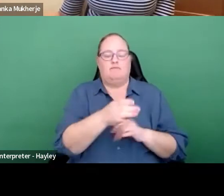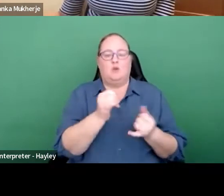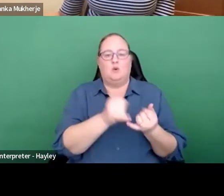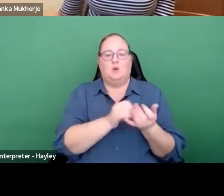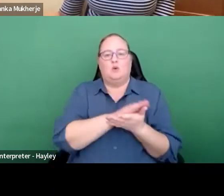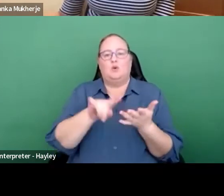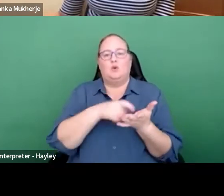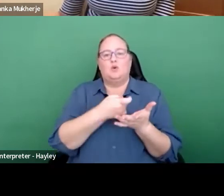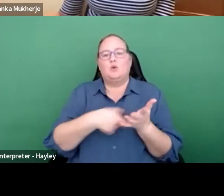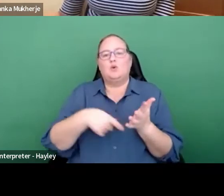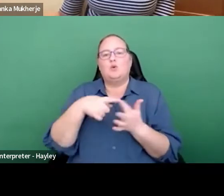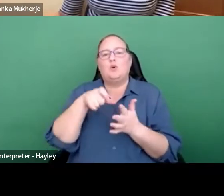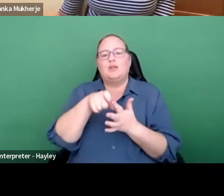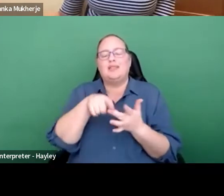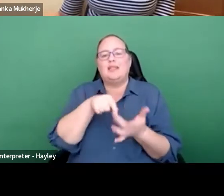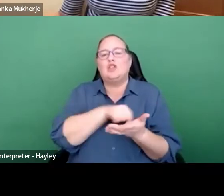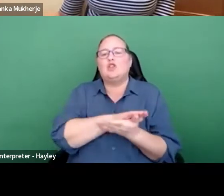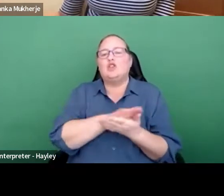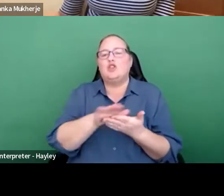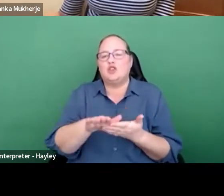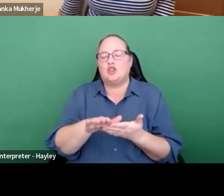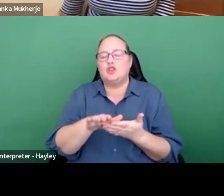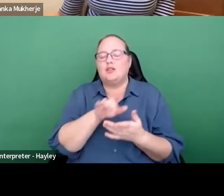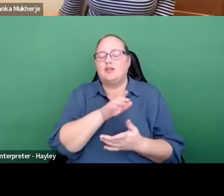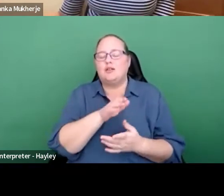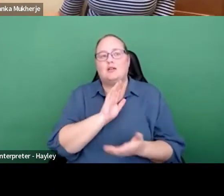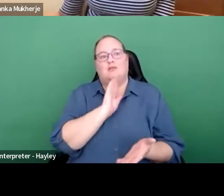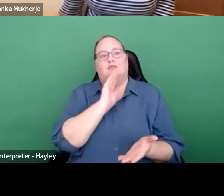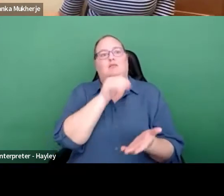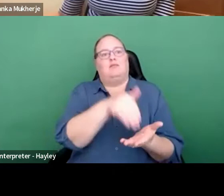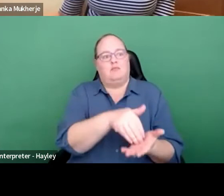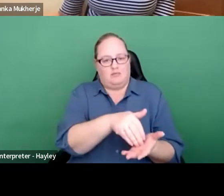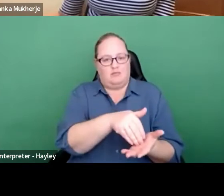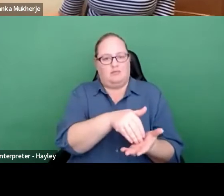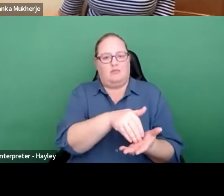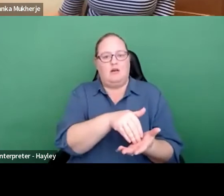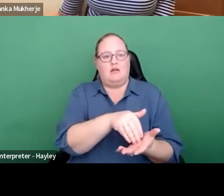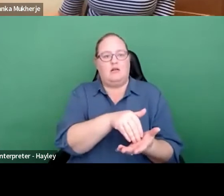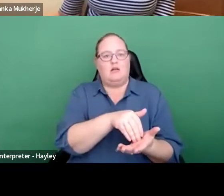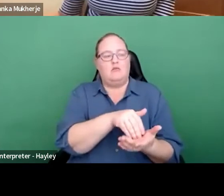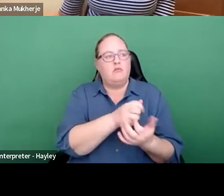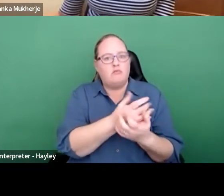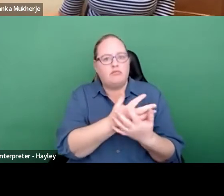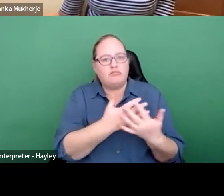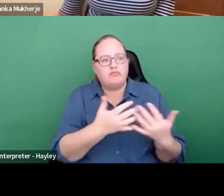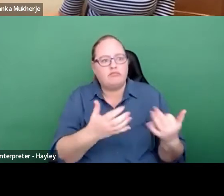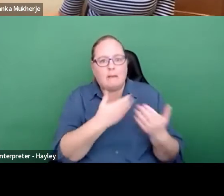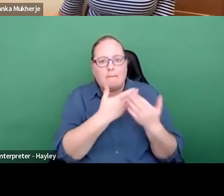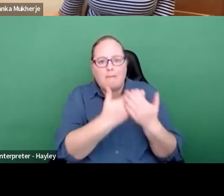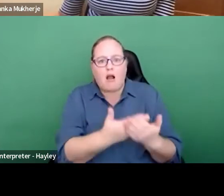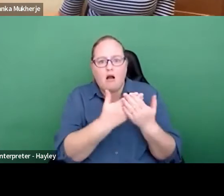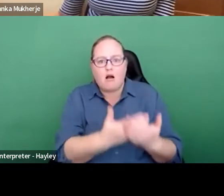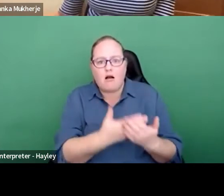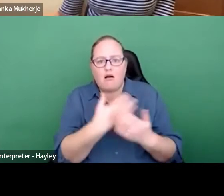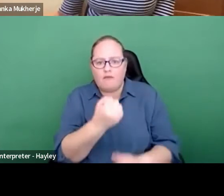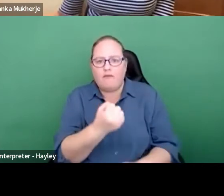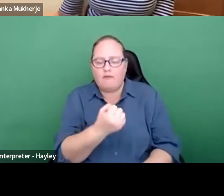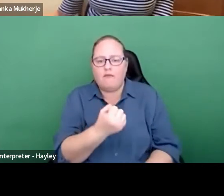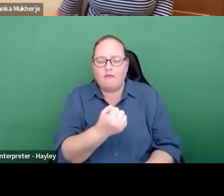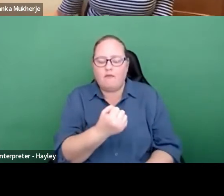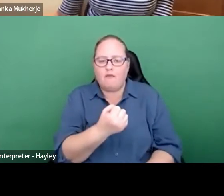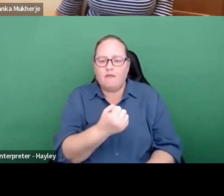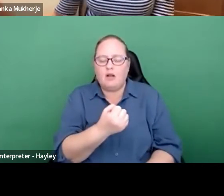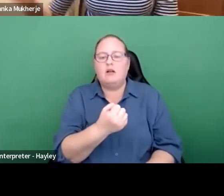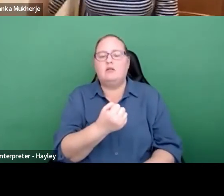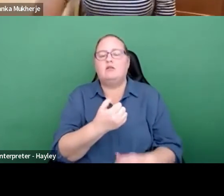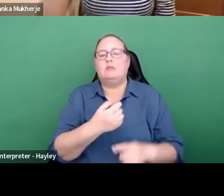place where, which is slightly different now actually, lots of people were begging. So interestingly enough, while I say I